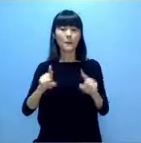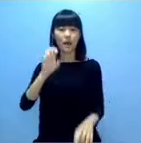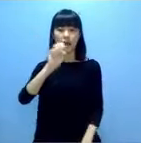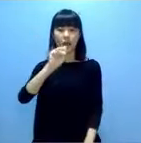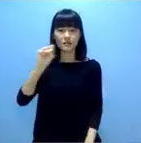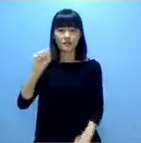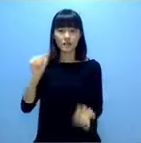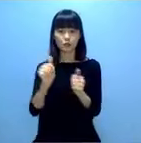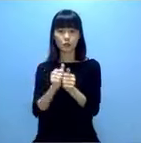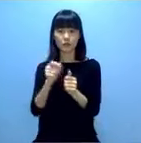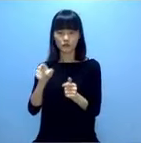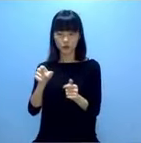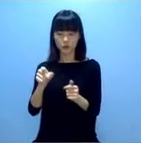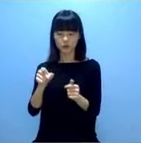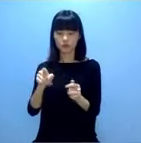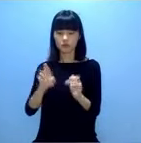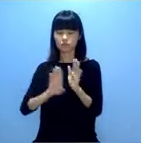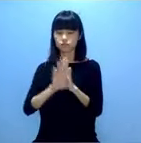in 4 days.